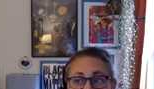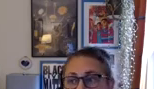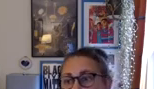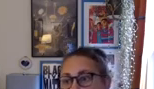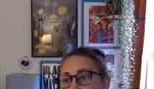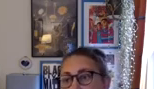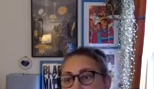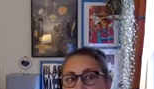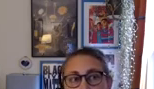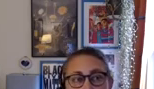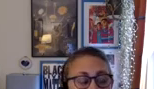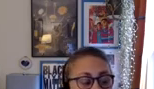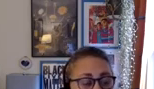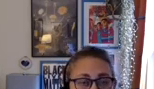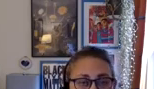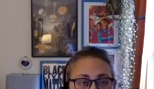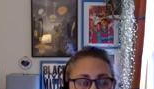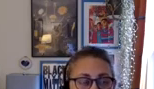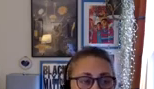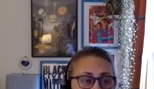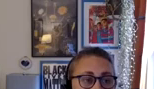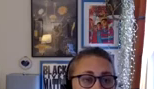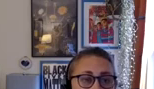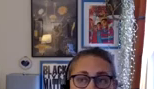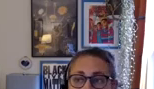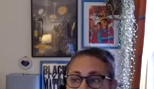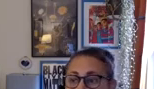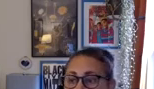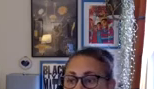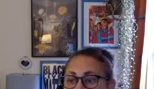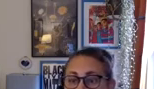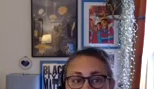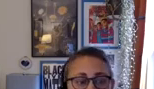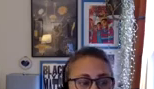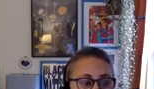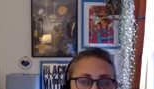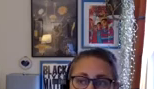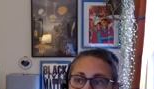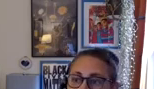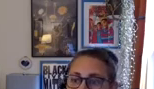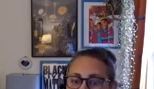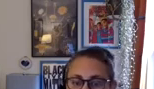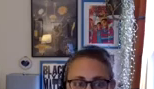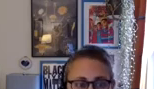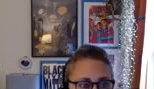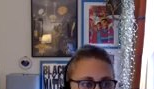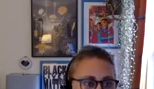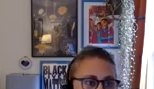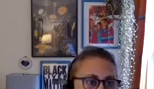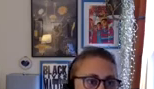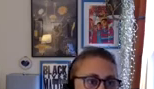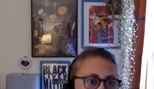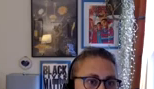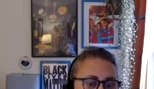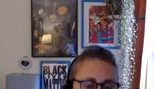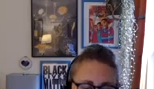you know the land that you're on, the indigenous people of the land that you're on right now, you can pop that in the chat as well. We can